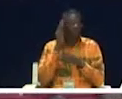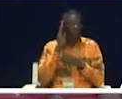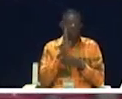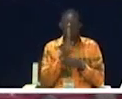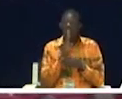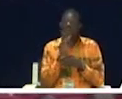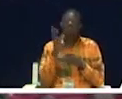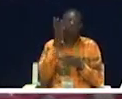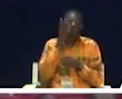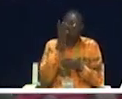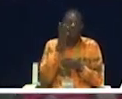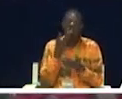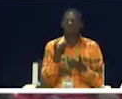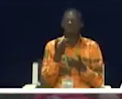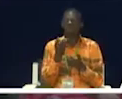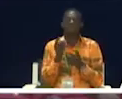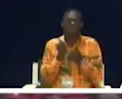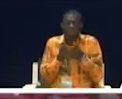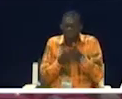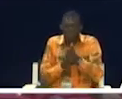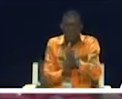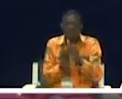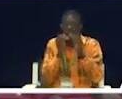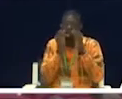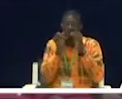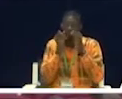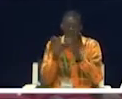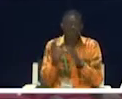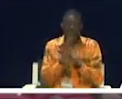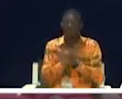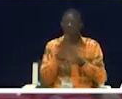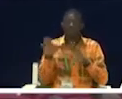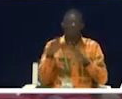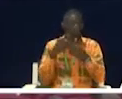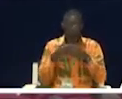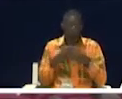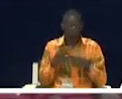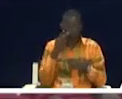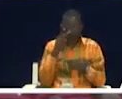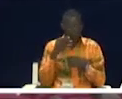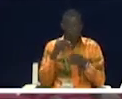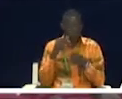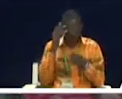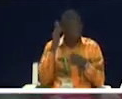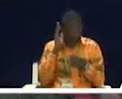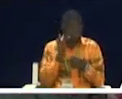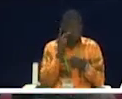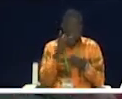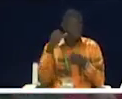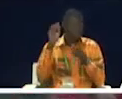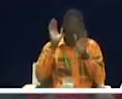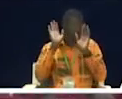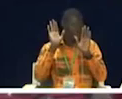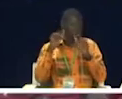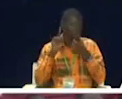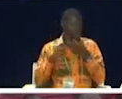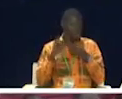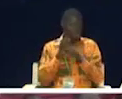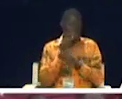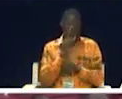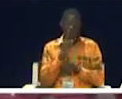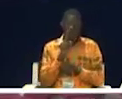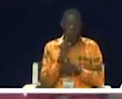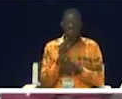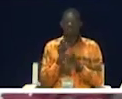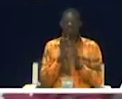Follow instructions. Stop editing the instructions of God. You can't see his wonders. To get original